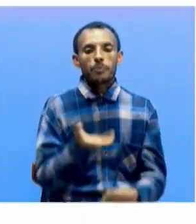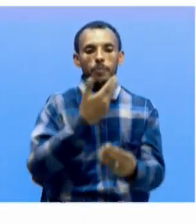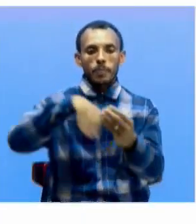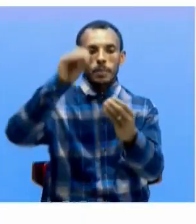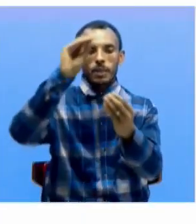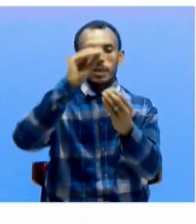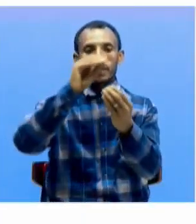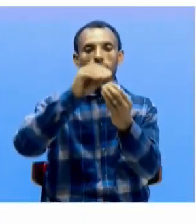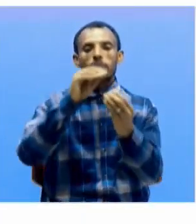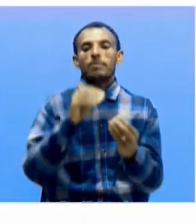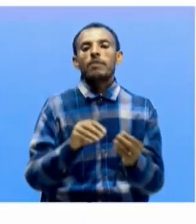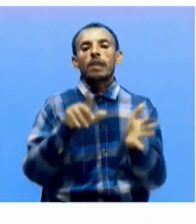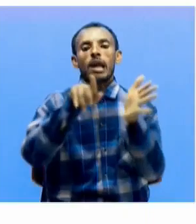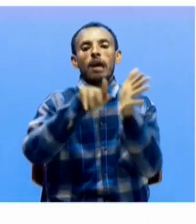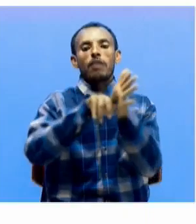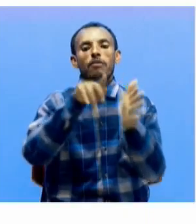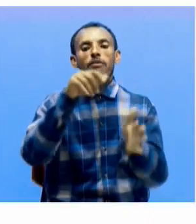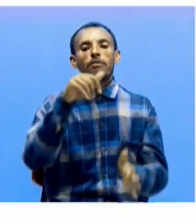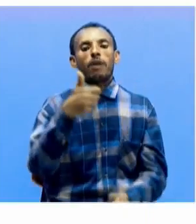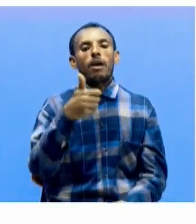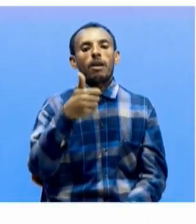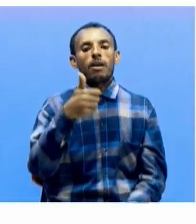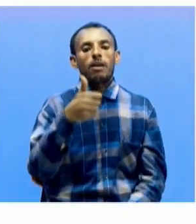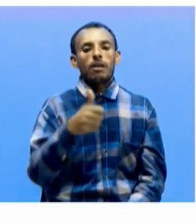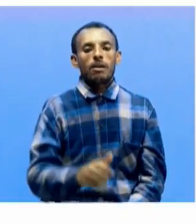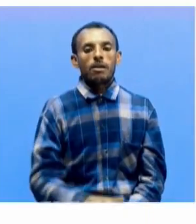plus negative 10